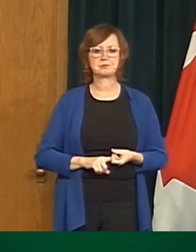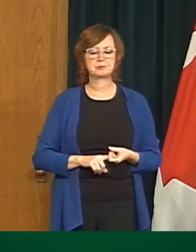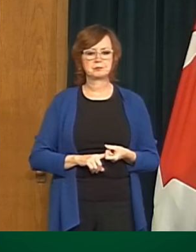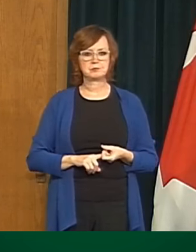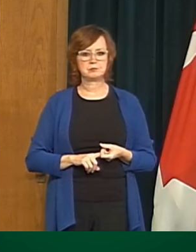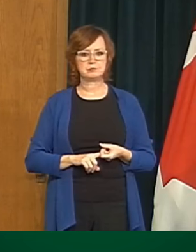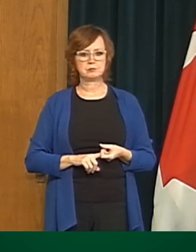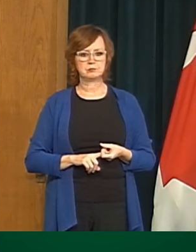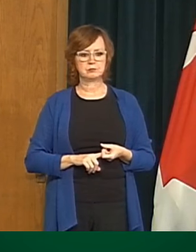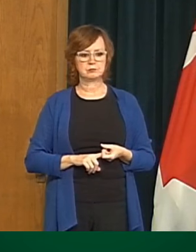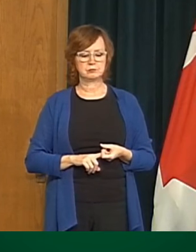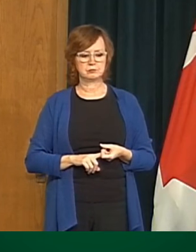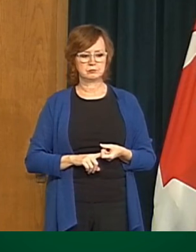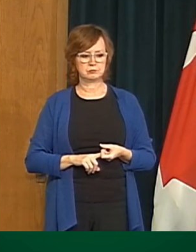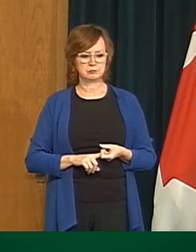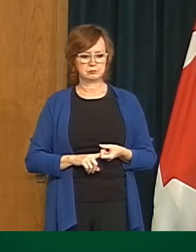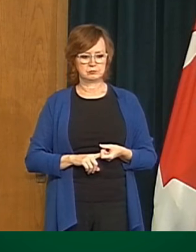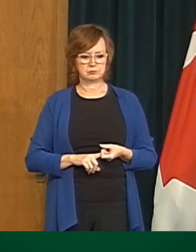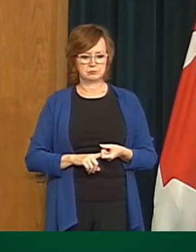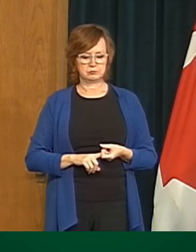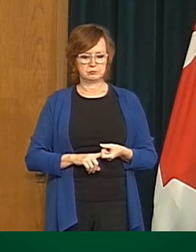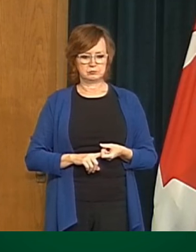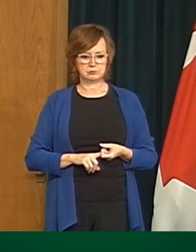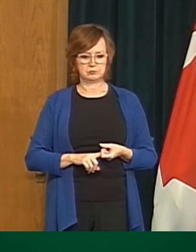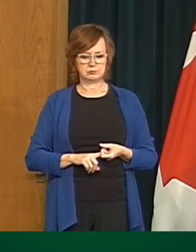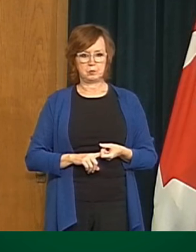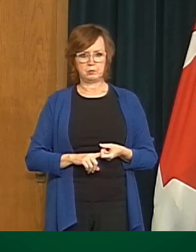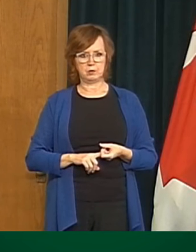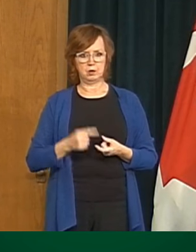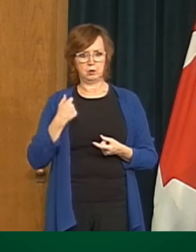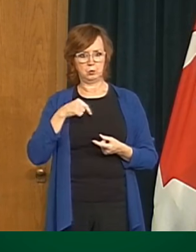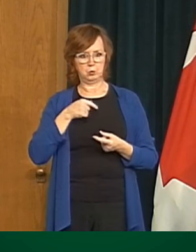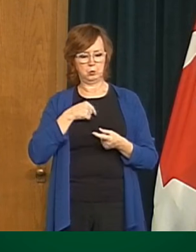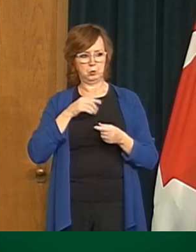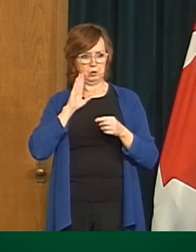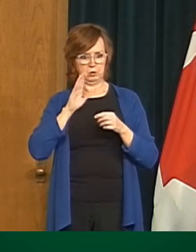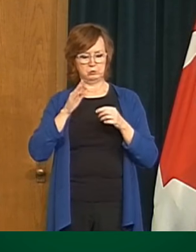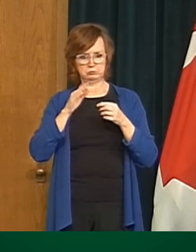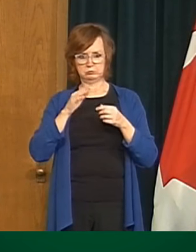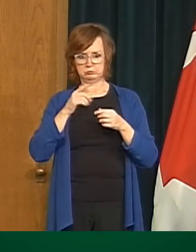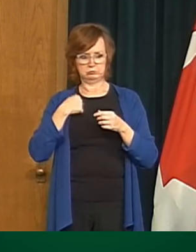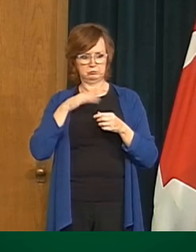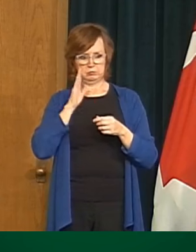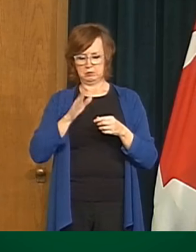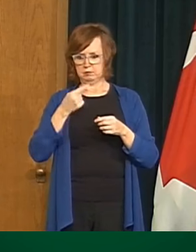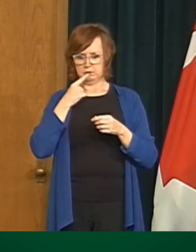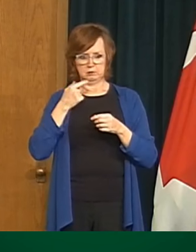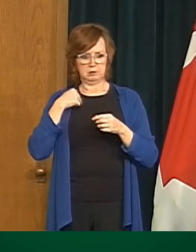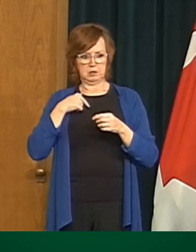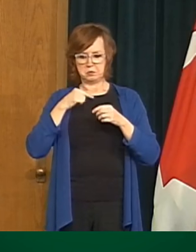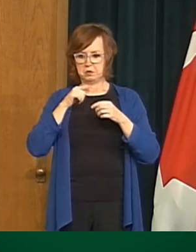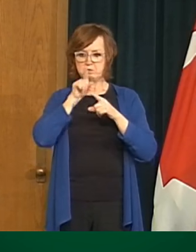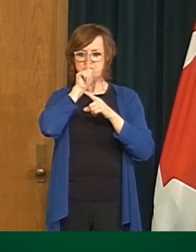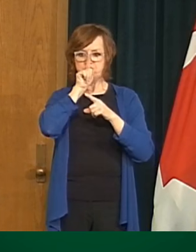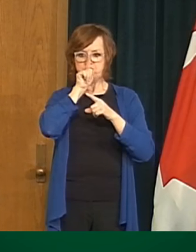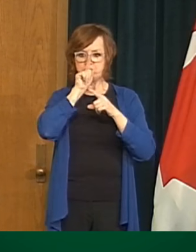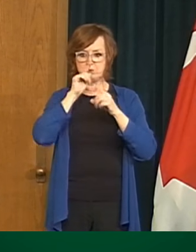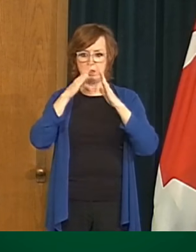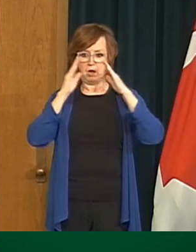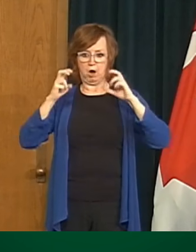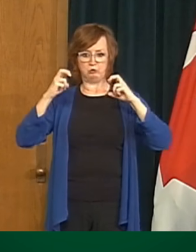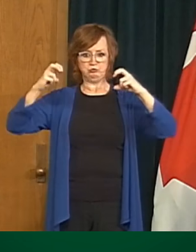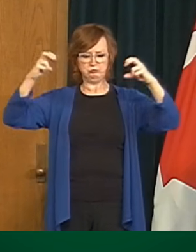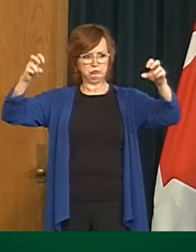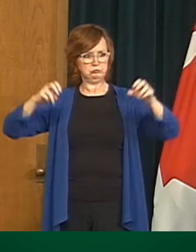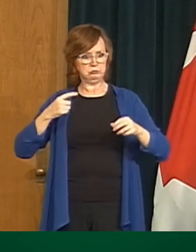We have never said that we wouldn't be going into the House, going into committee, going in to ensure that the people of this province